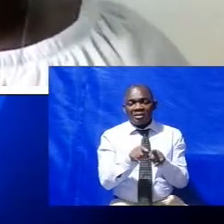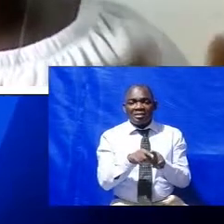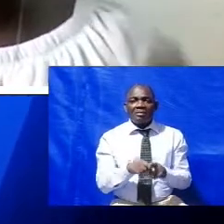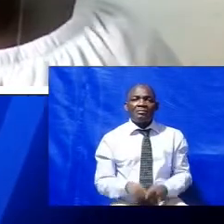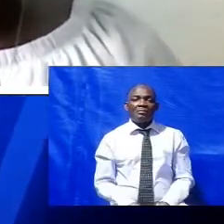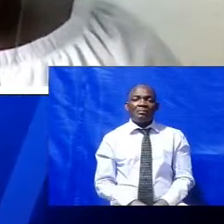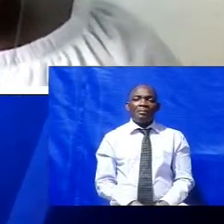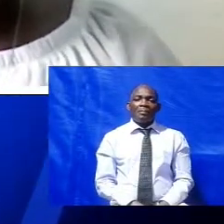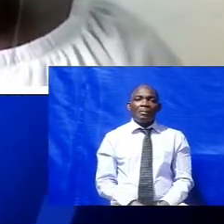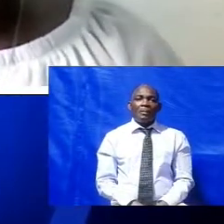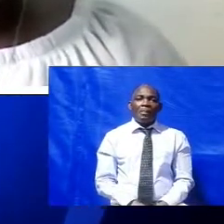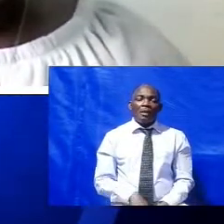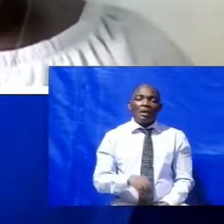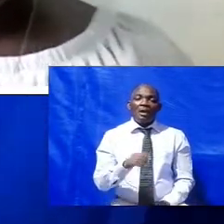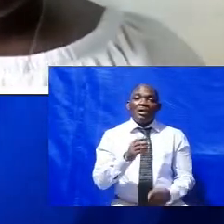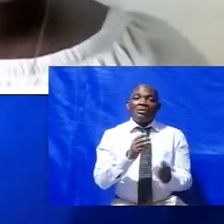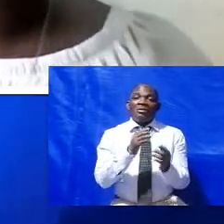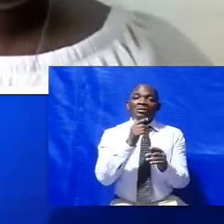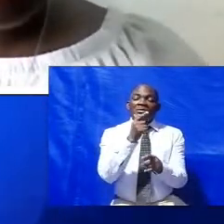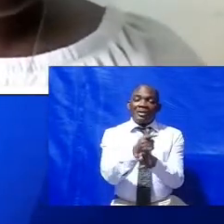for your tribe.